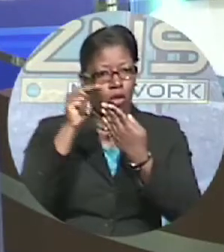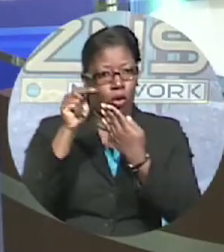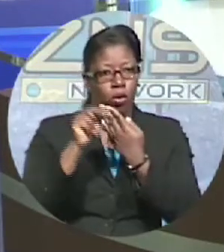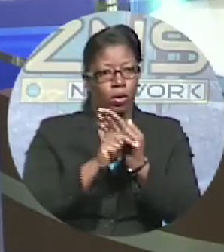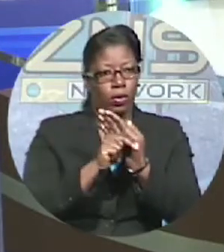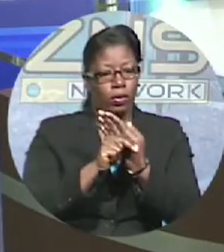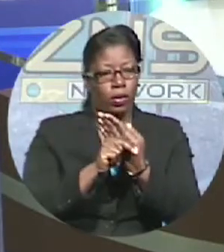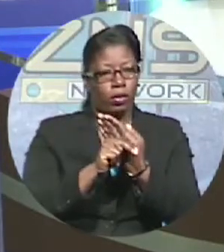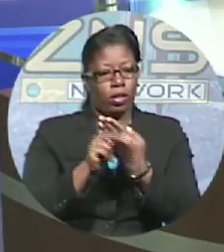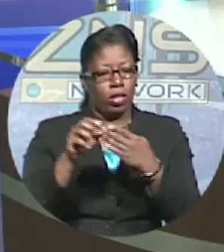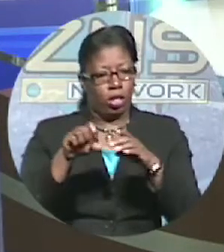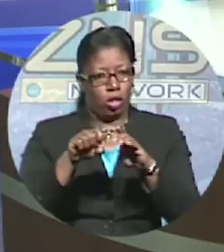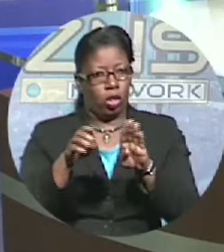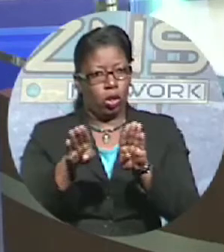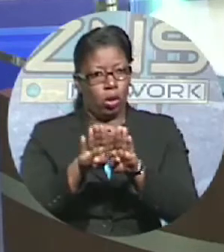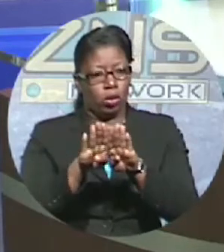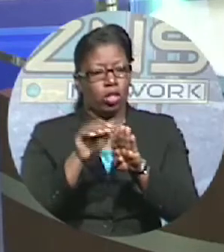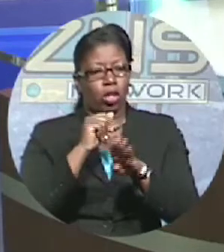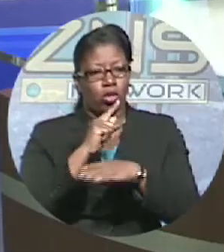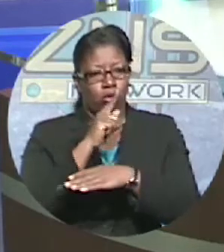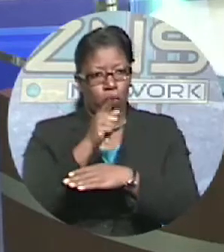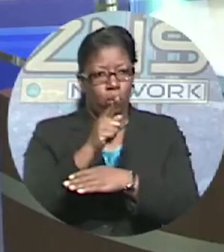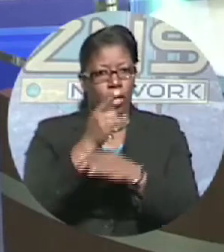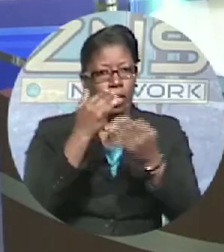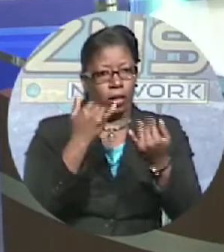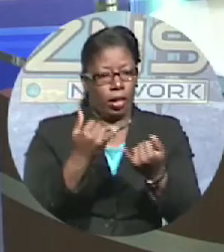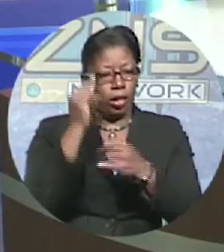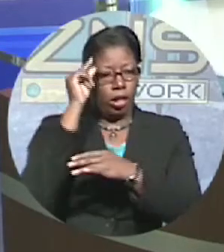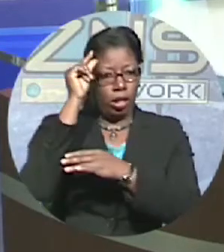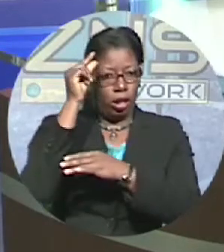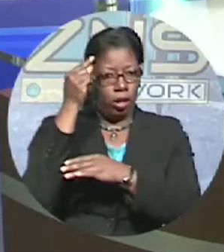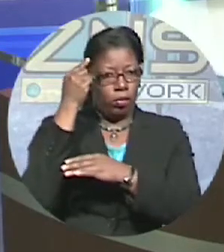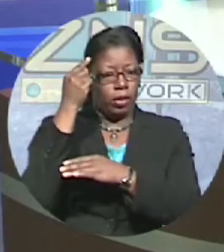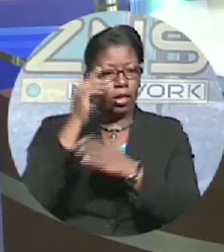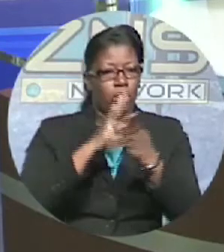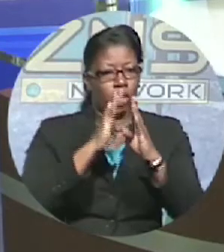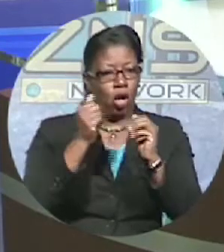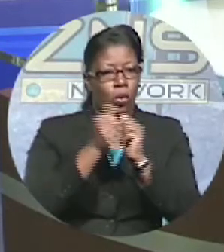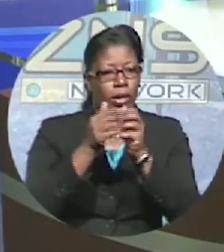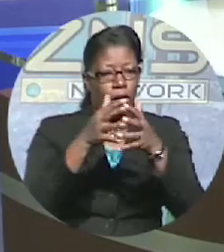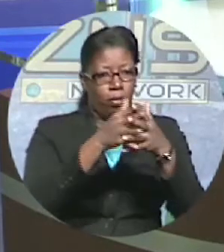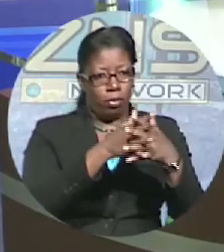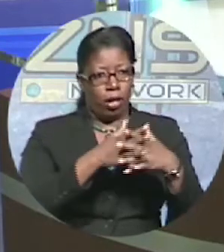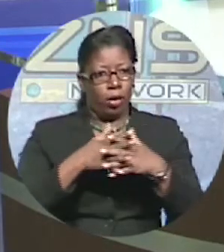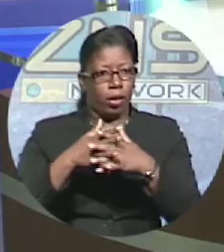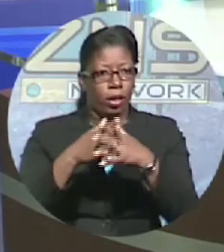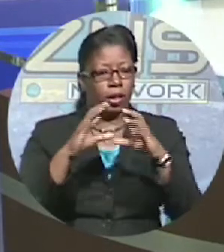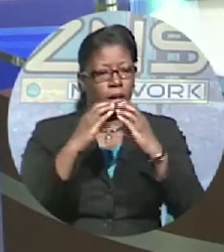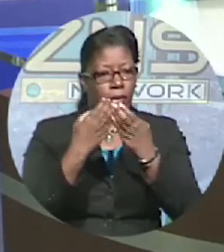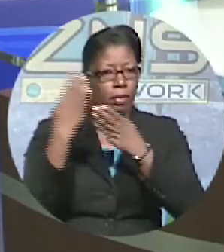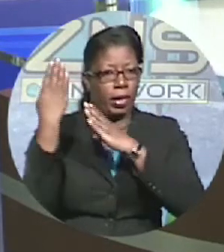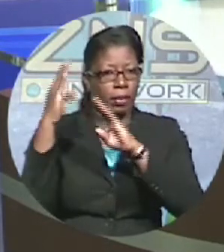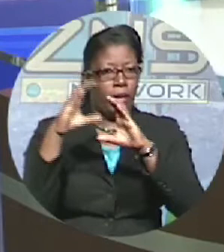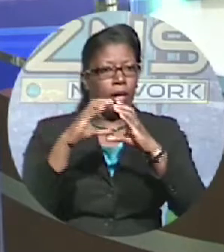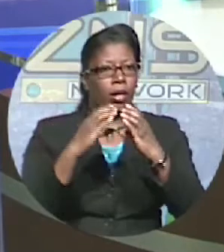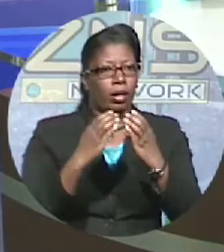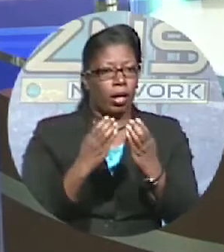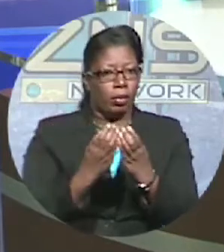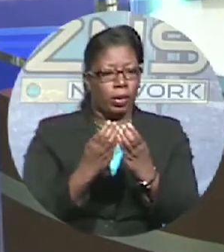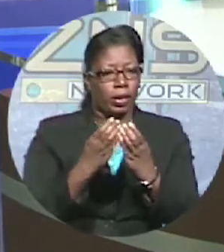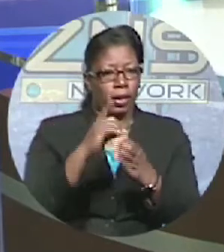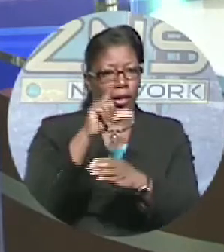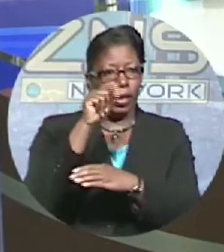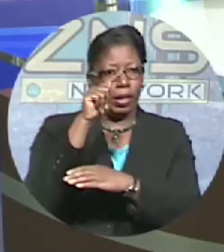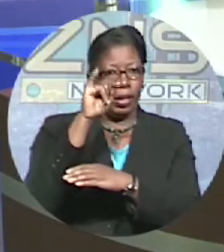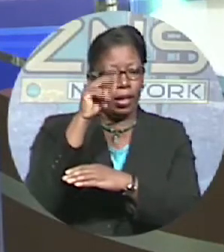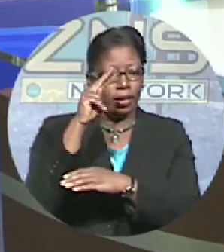down aren't true. And he says the government is in talks with an American company, an Australian company, a Bahamian company, and a Latin American